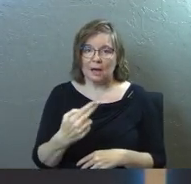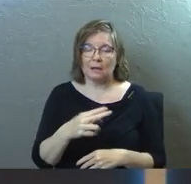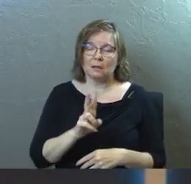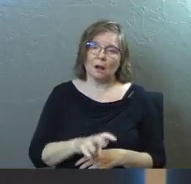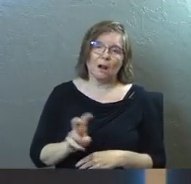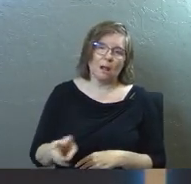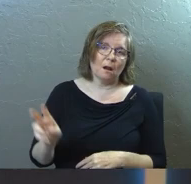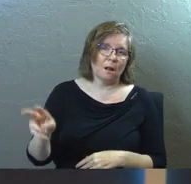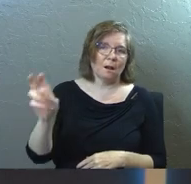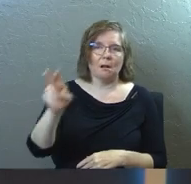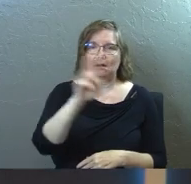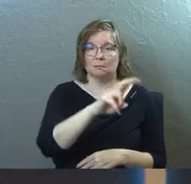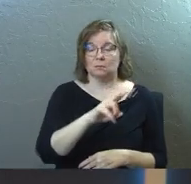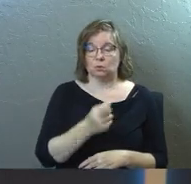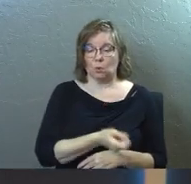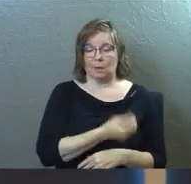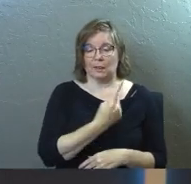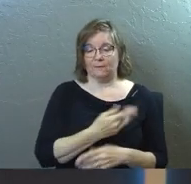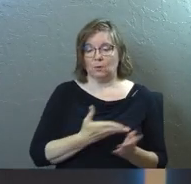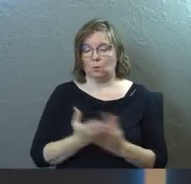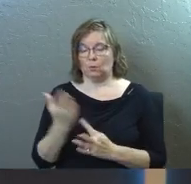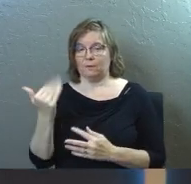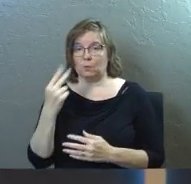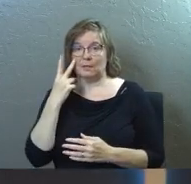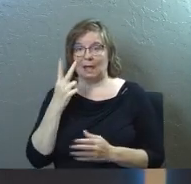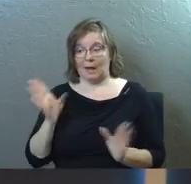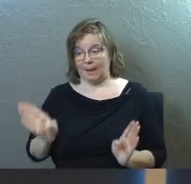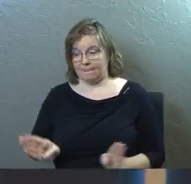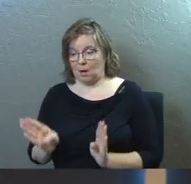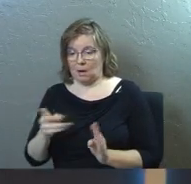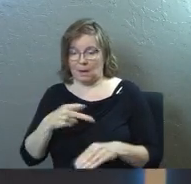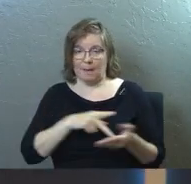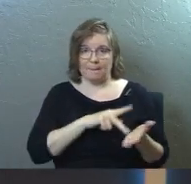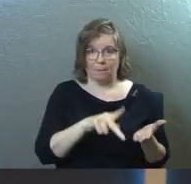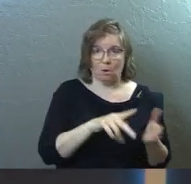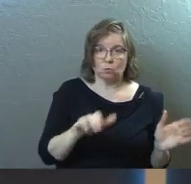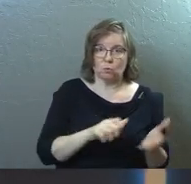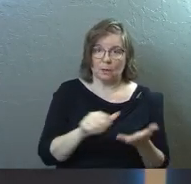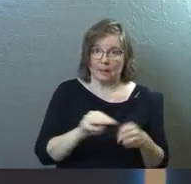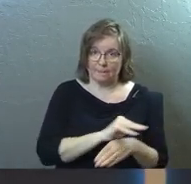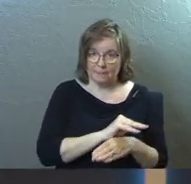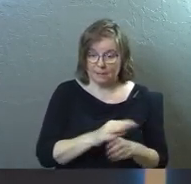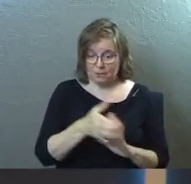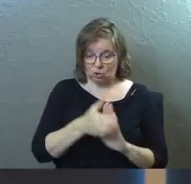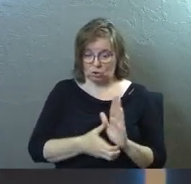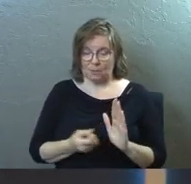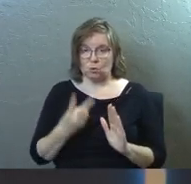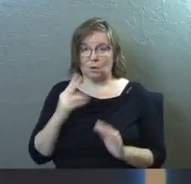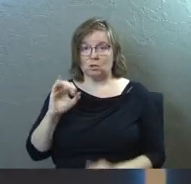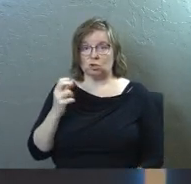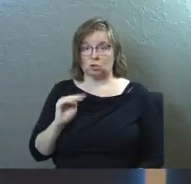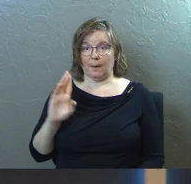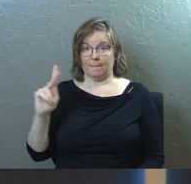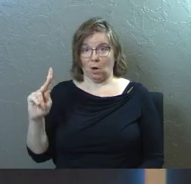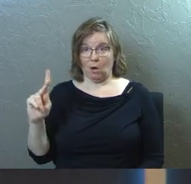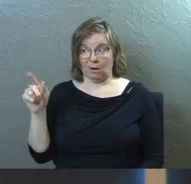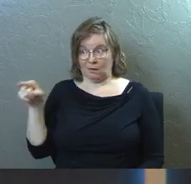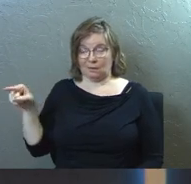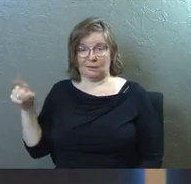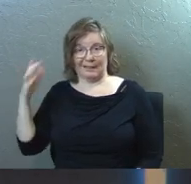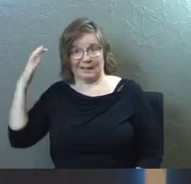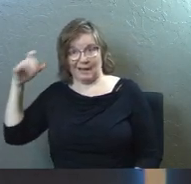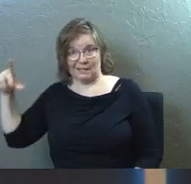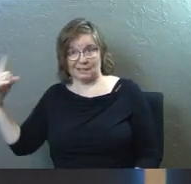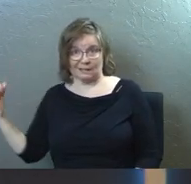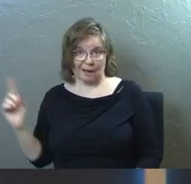in chapter 12, verses 11 through 15 are where we're going to see a lot of Barnabas and Paul doing ministry. But in chapter 12, John Mark, Mark comes into the